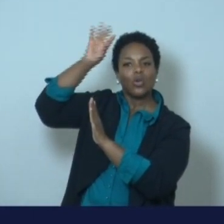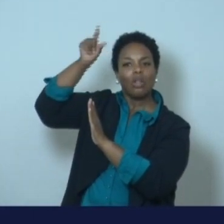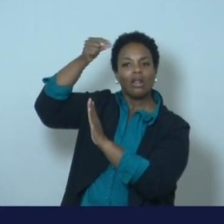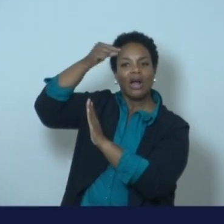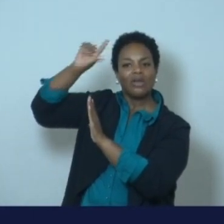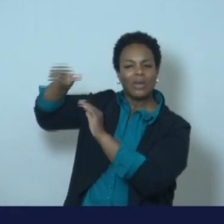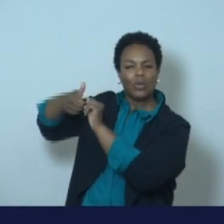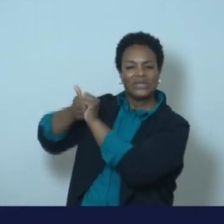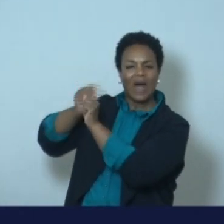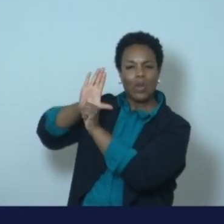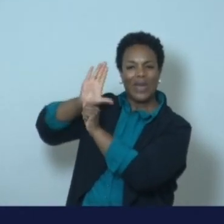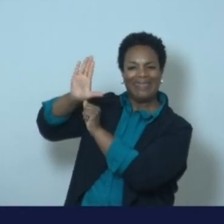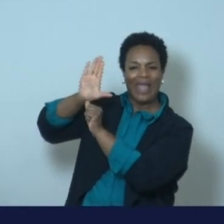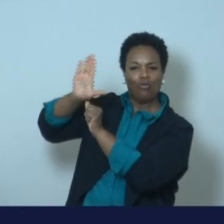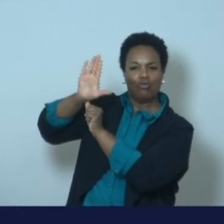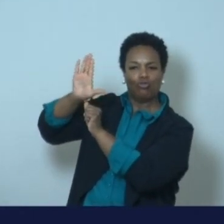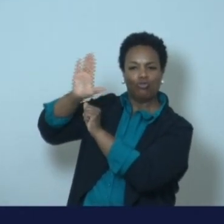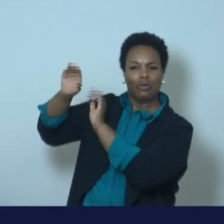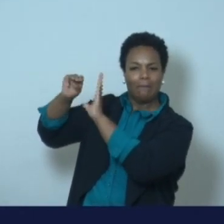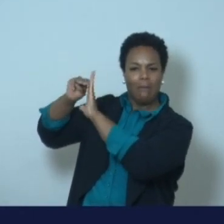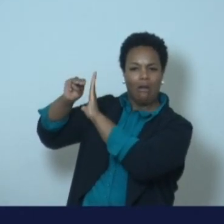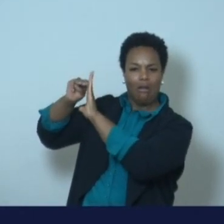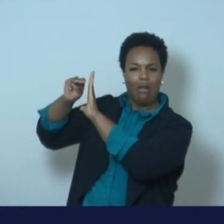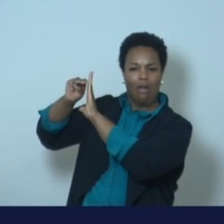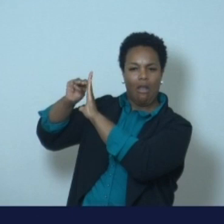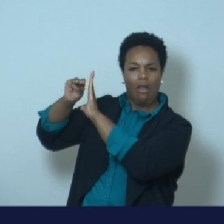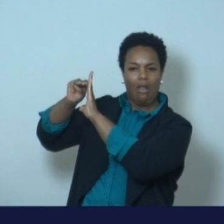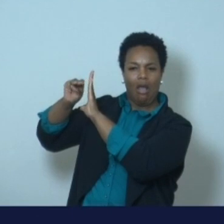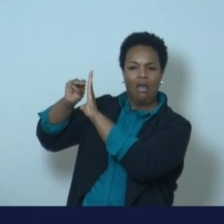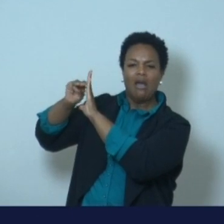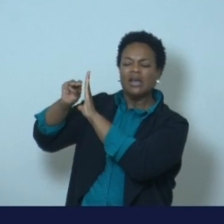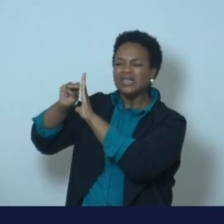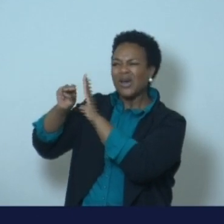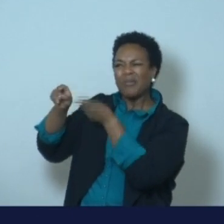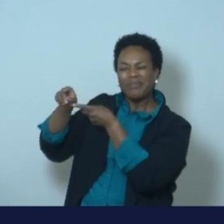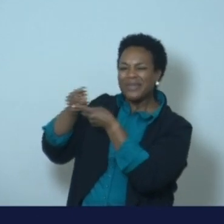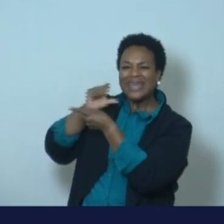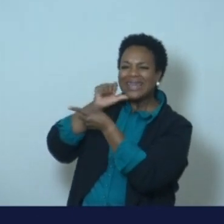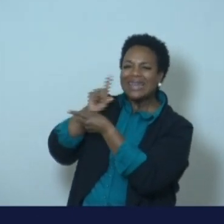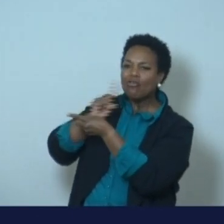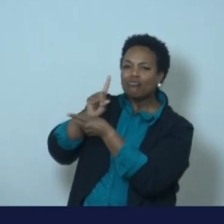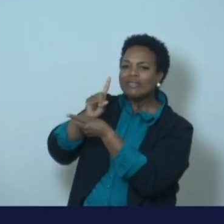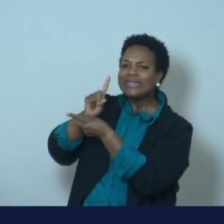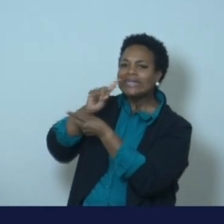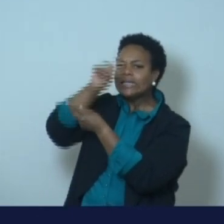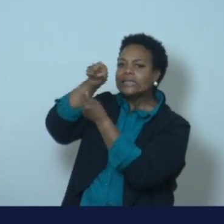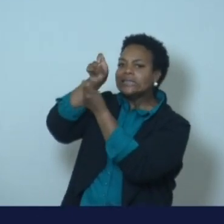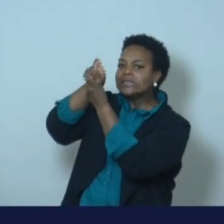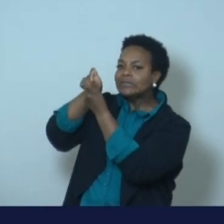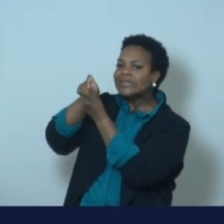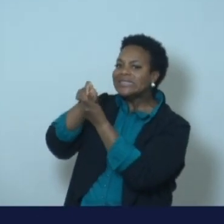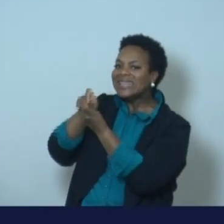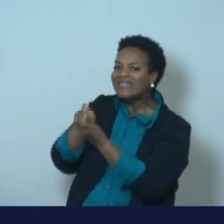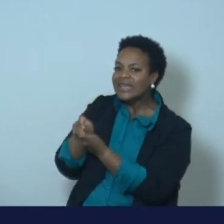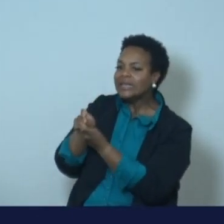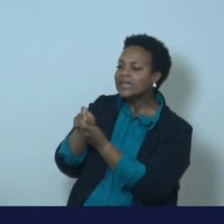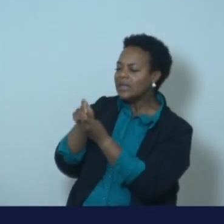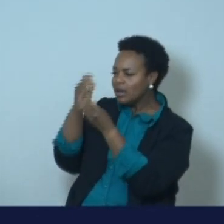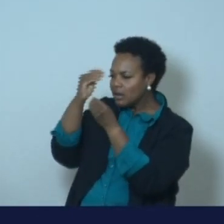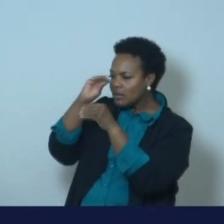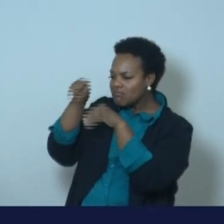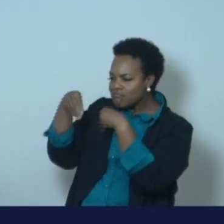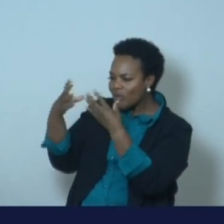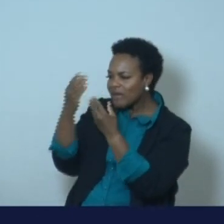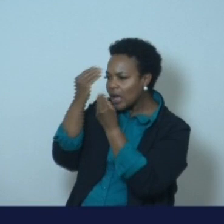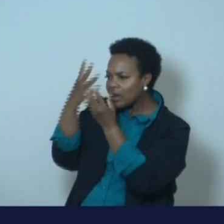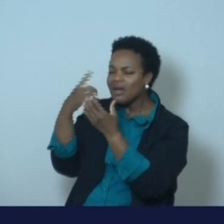real data of each of the states, right? They didn't look at our healthcare capacity in the way that we hold the licenses. We know exactly who's there. They